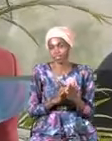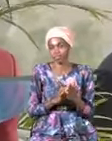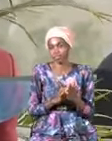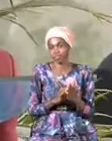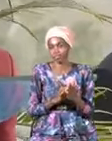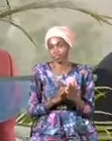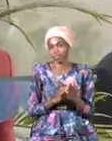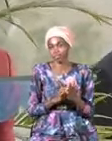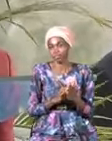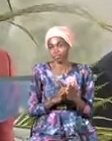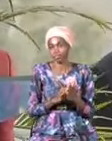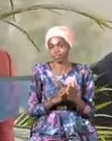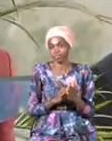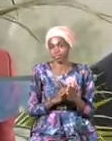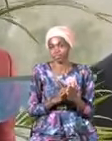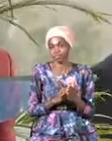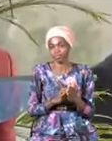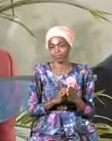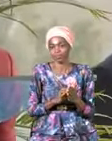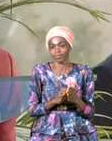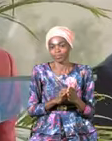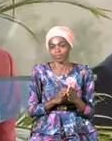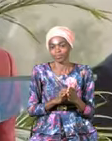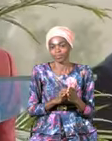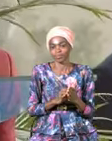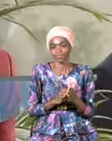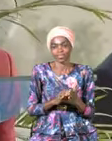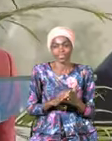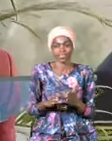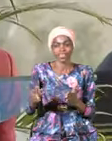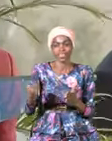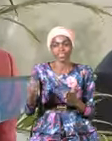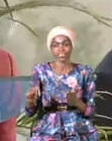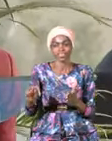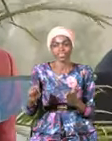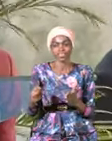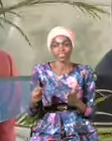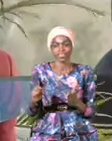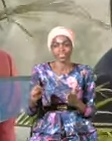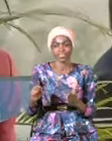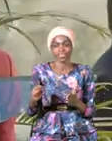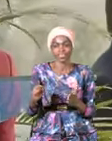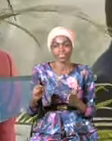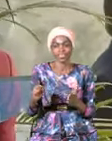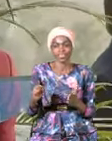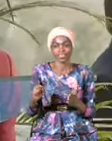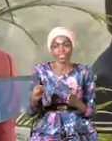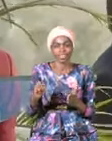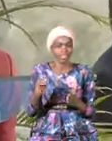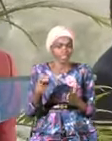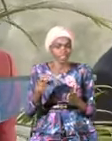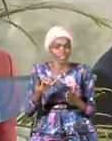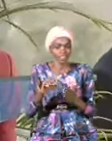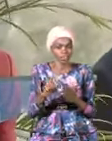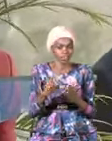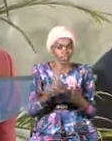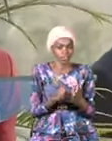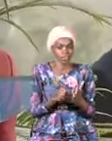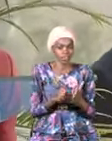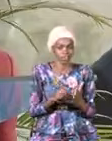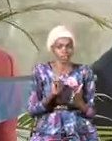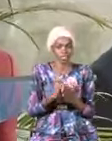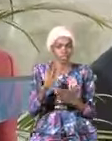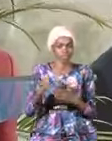a constitution that will guide your soul, both to success, good success, and